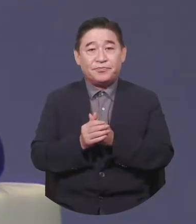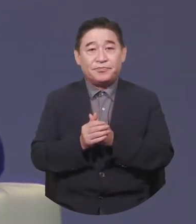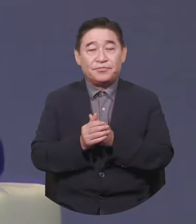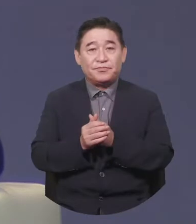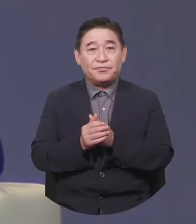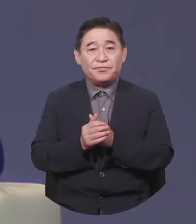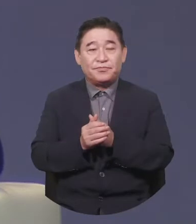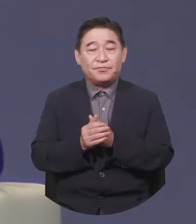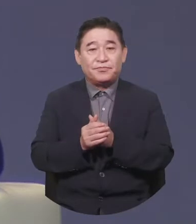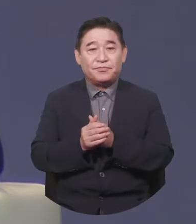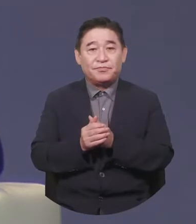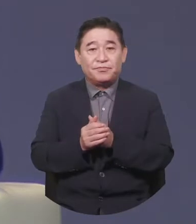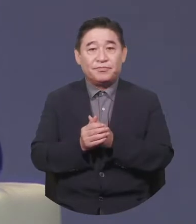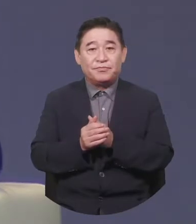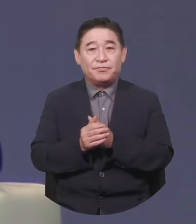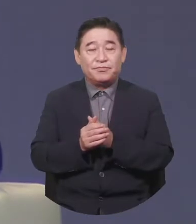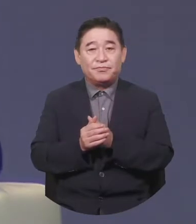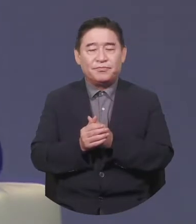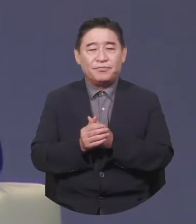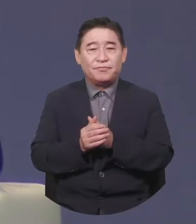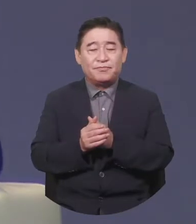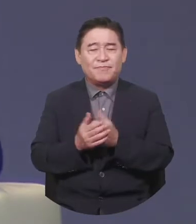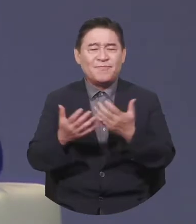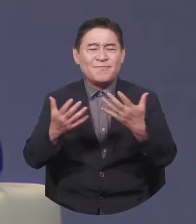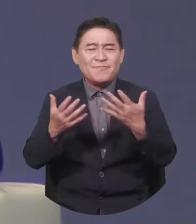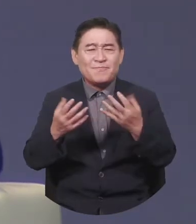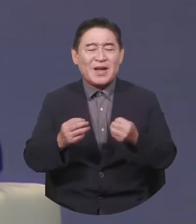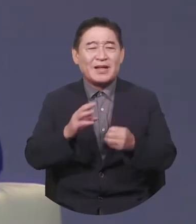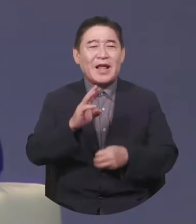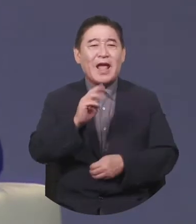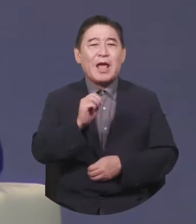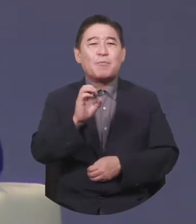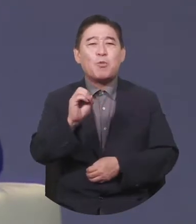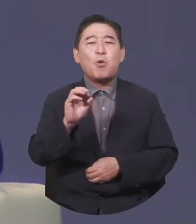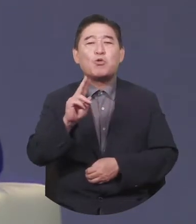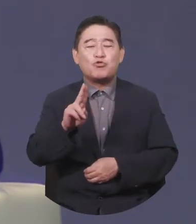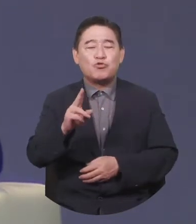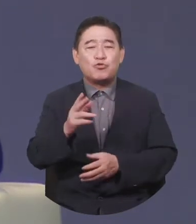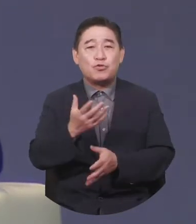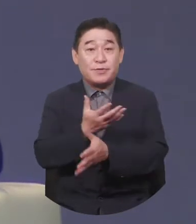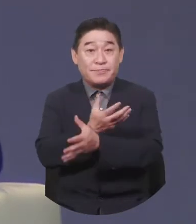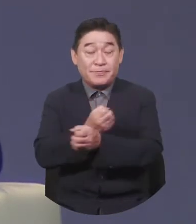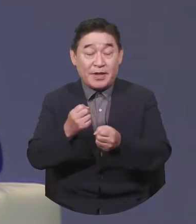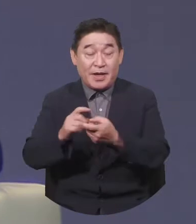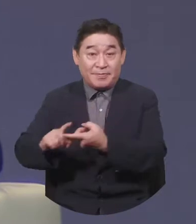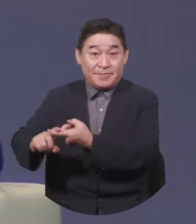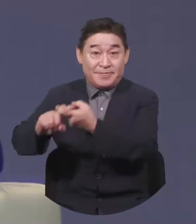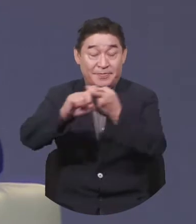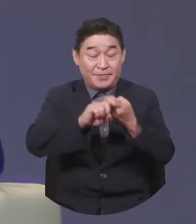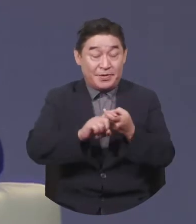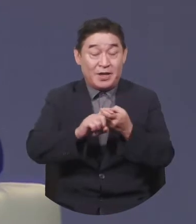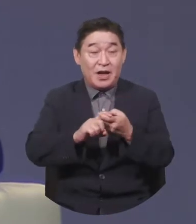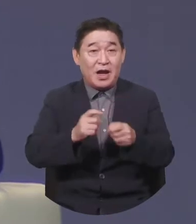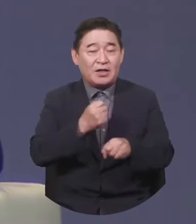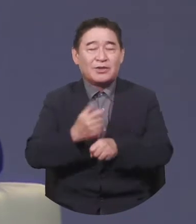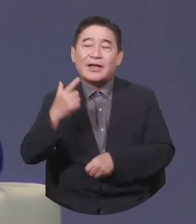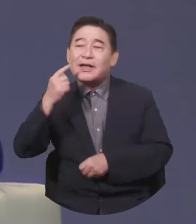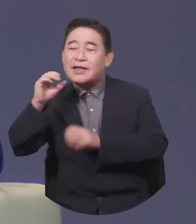we signed many MOU together with our traditional donor countries like Japan, Korea,